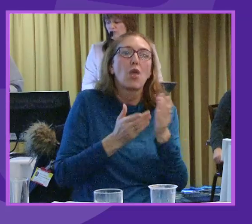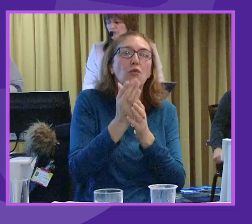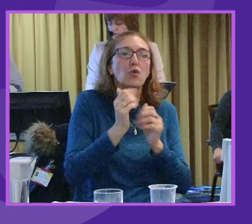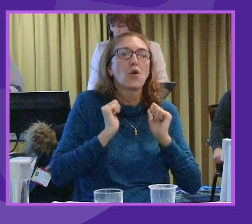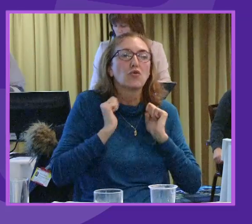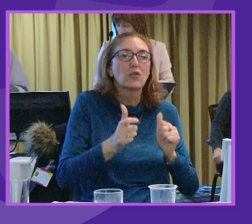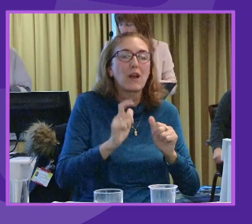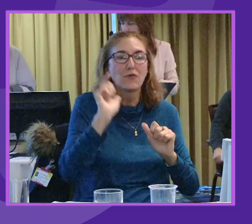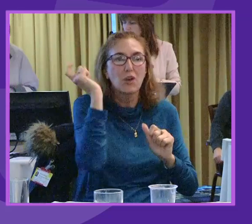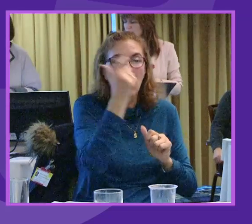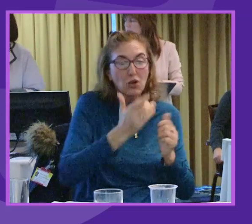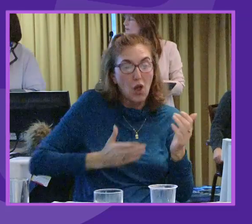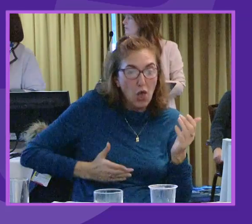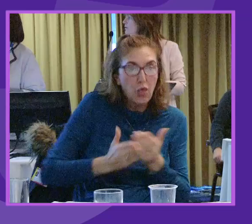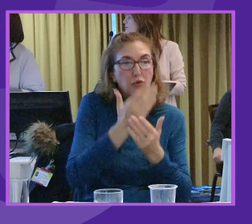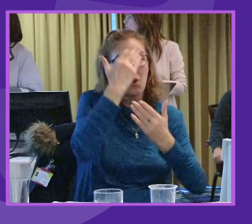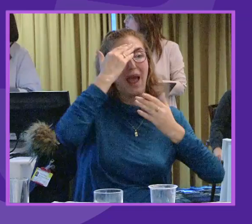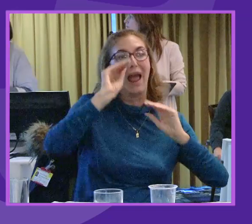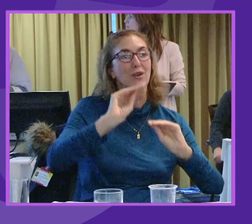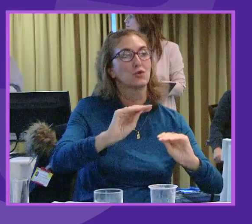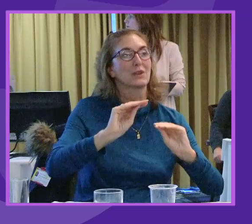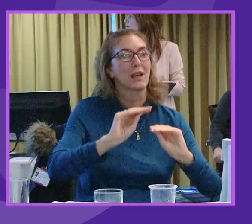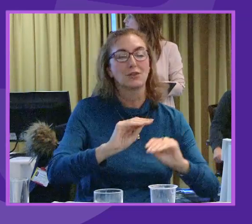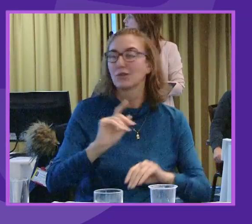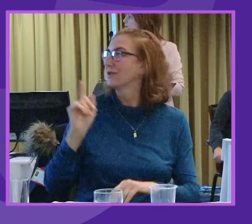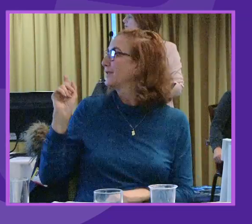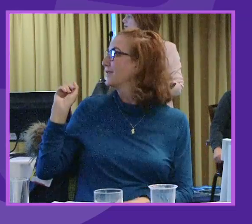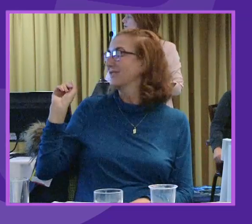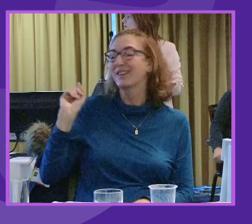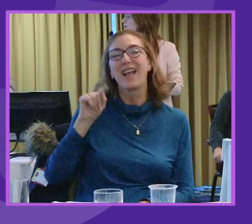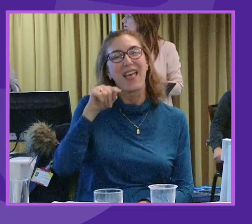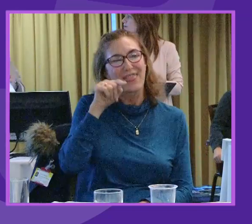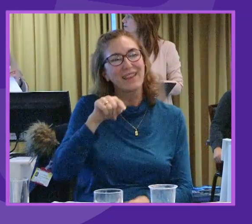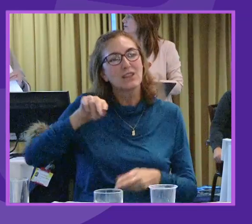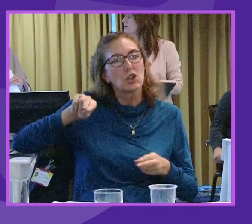and delivering peer support through an educational route. And don't forget, this